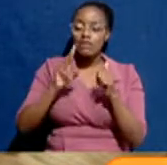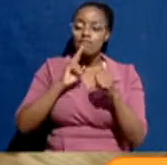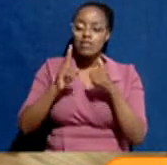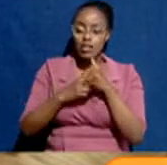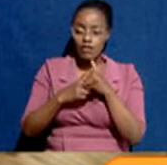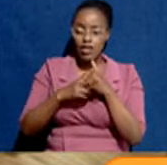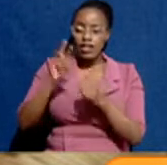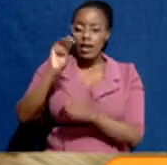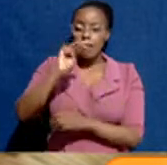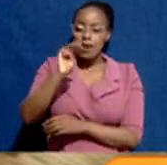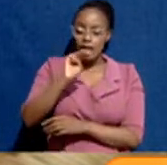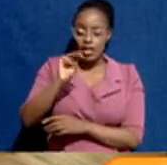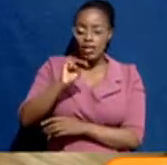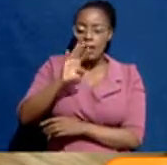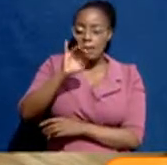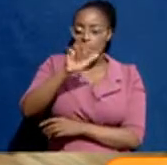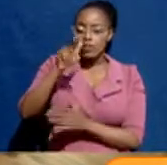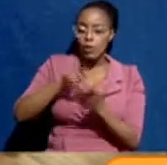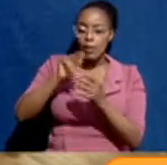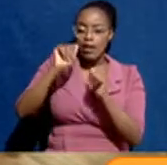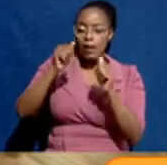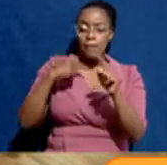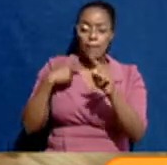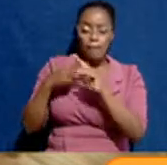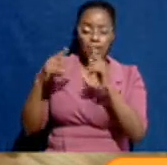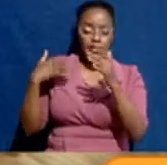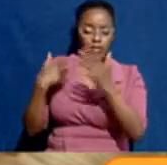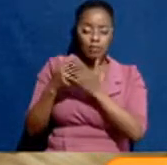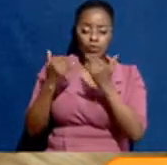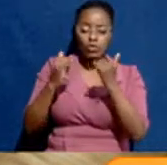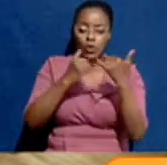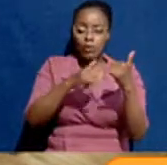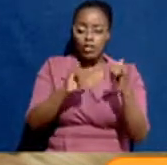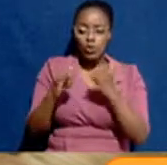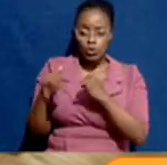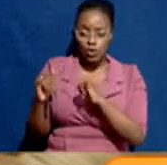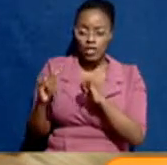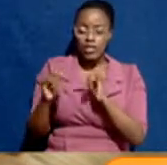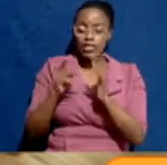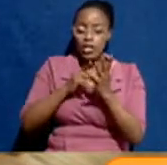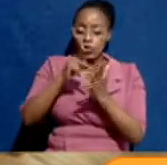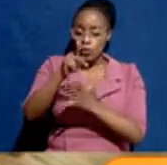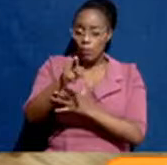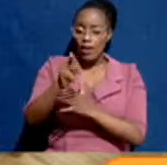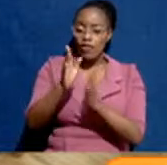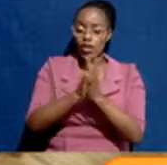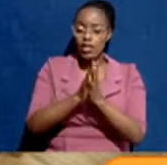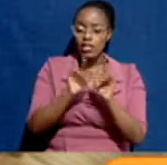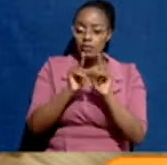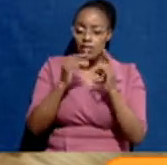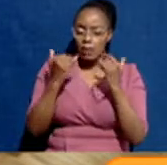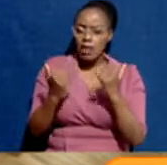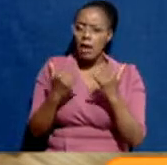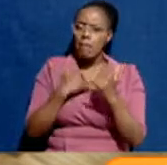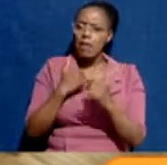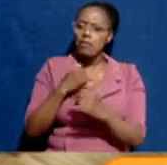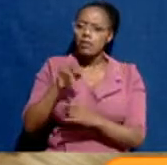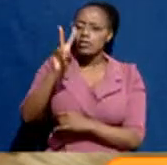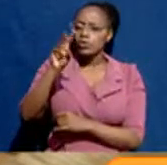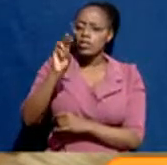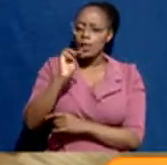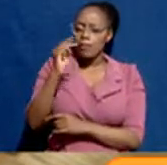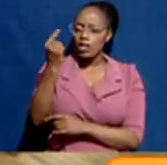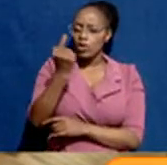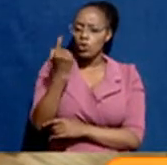700 million pending bills, but so far I have tried to really pay, and I'm now at 20 million